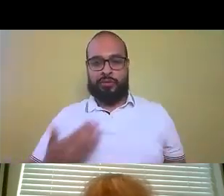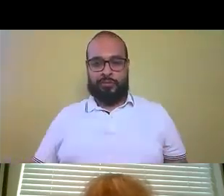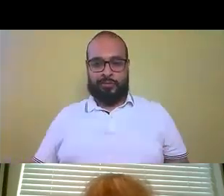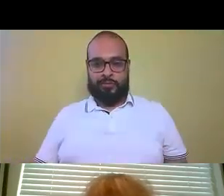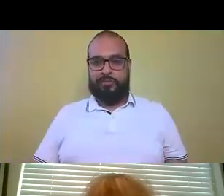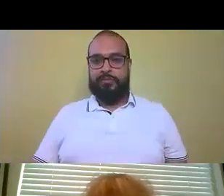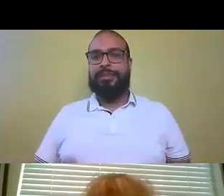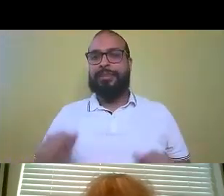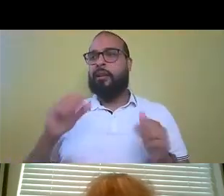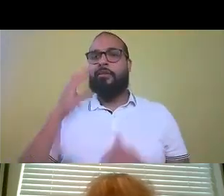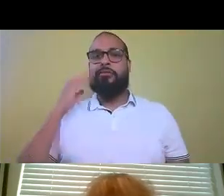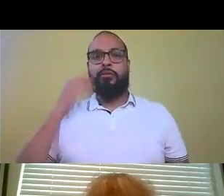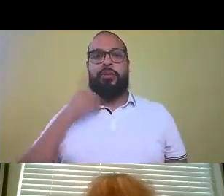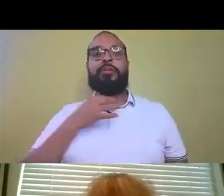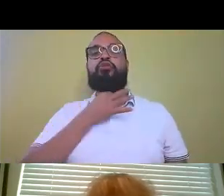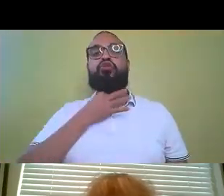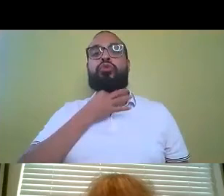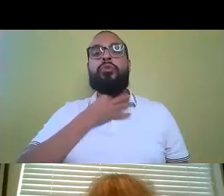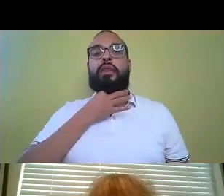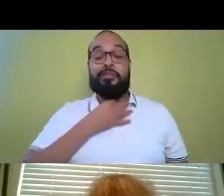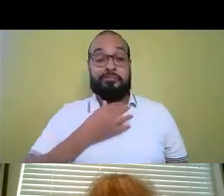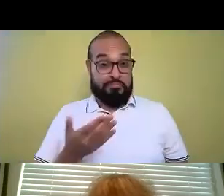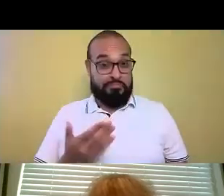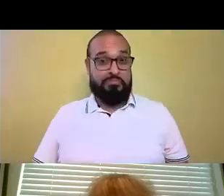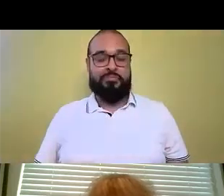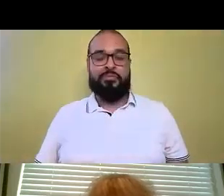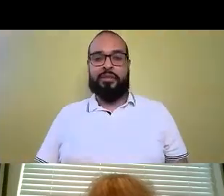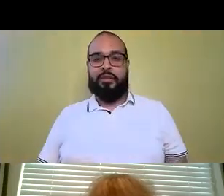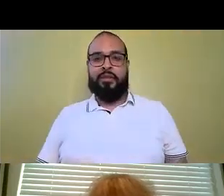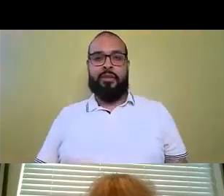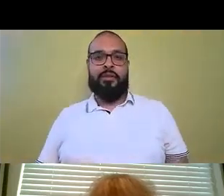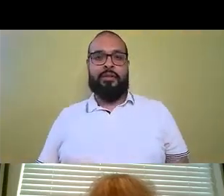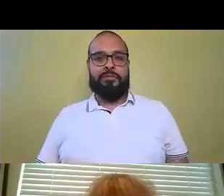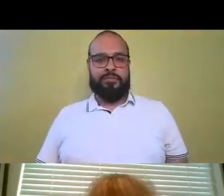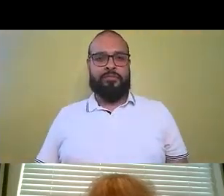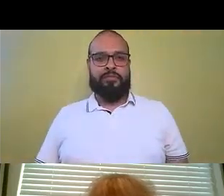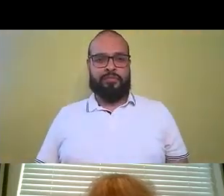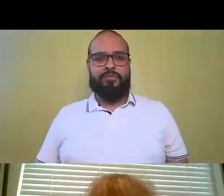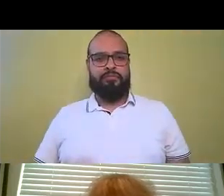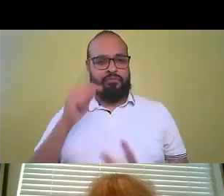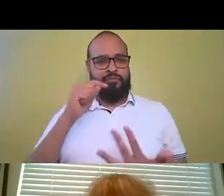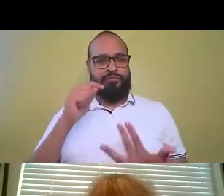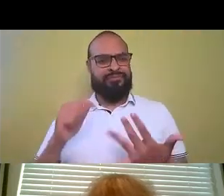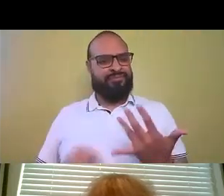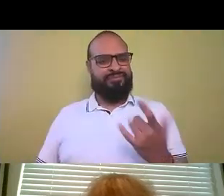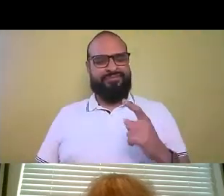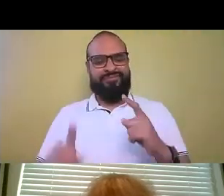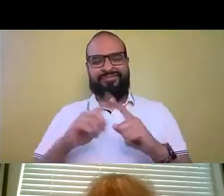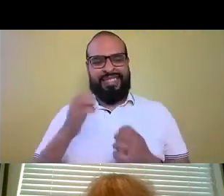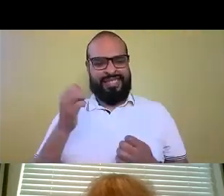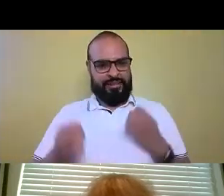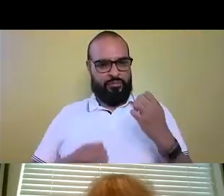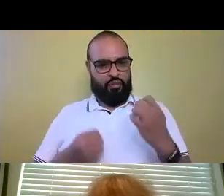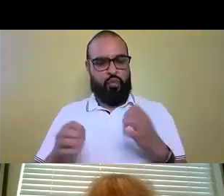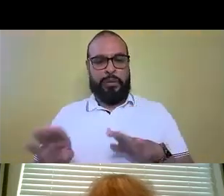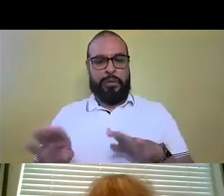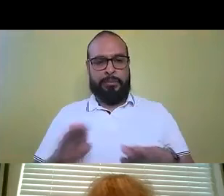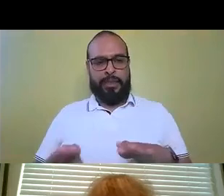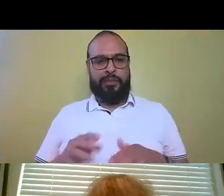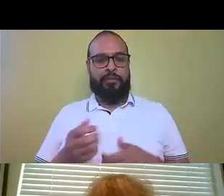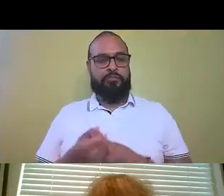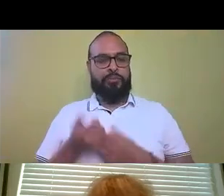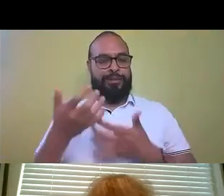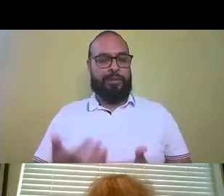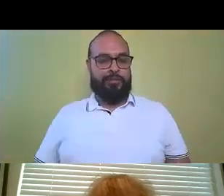curiosity. I can experience all of these emotional and behavioral outcomes